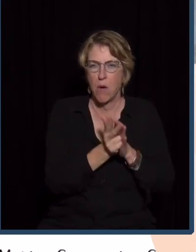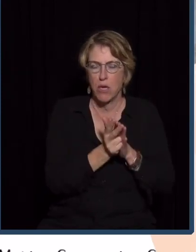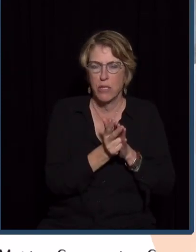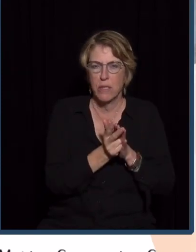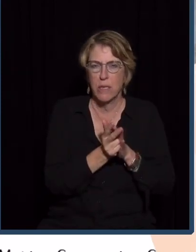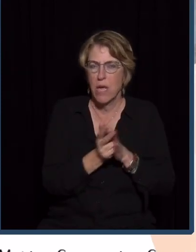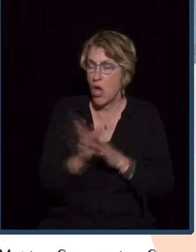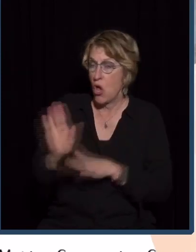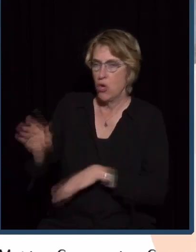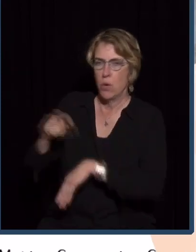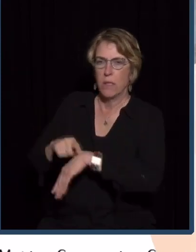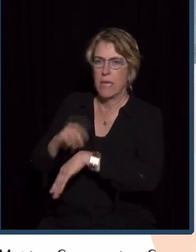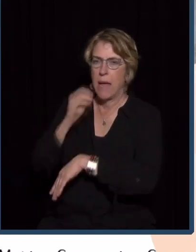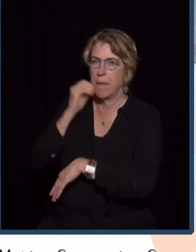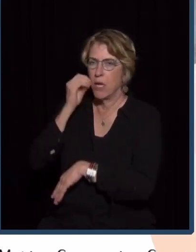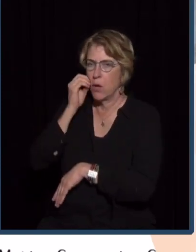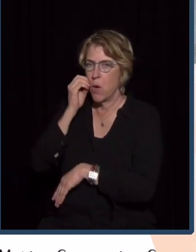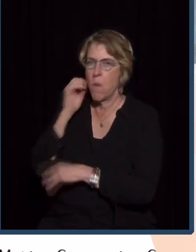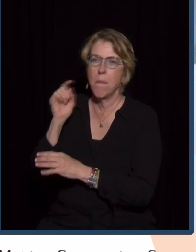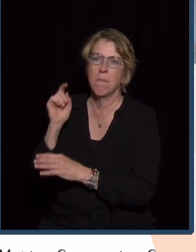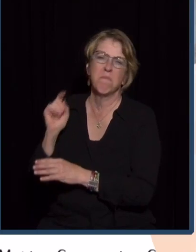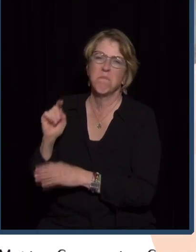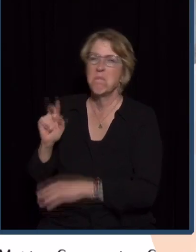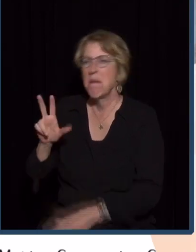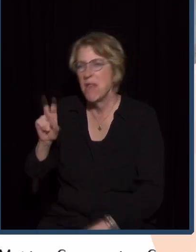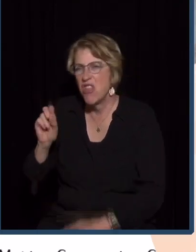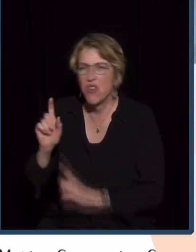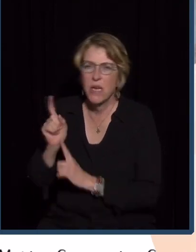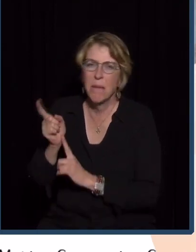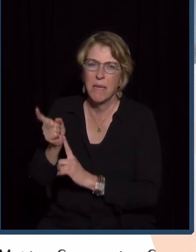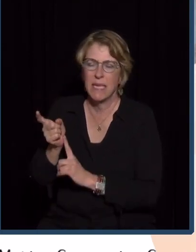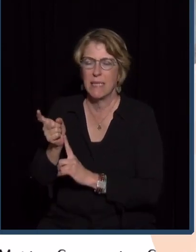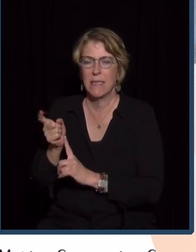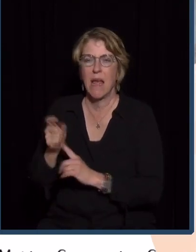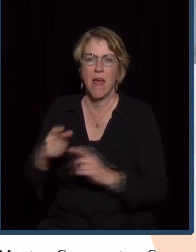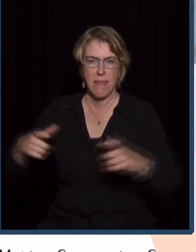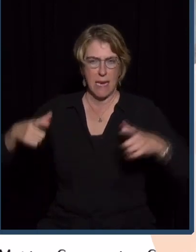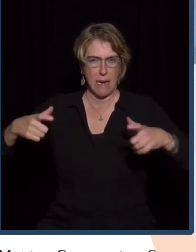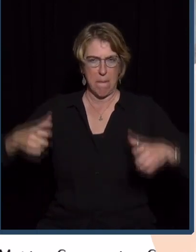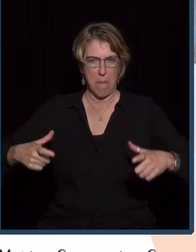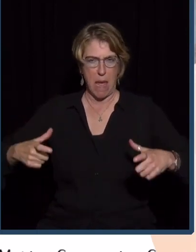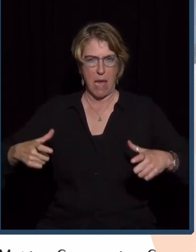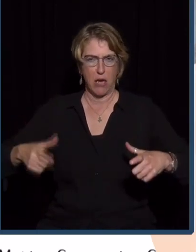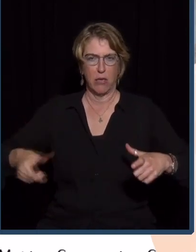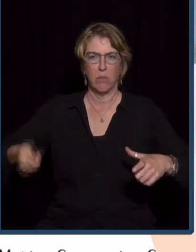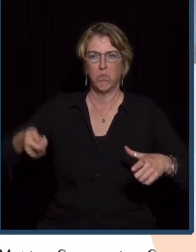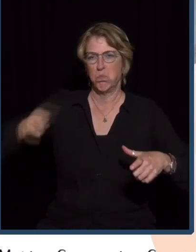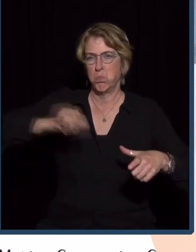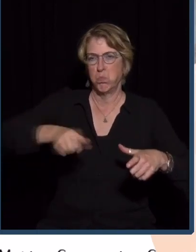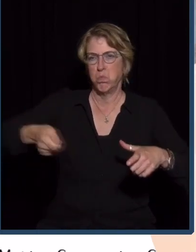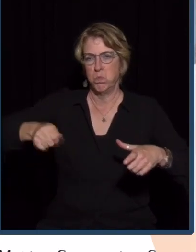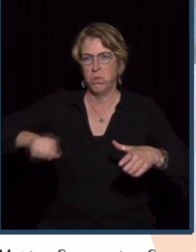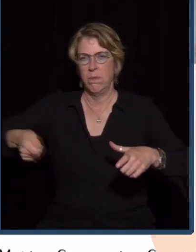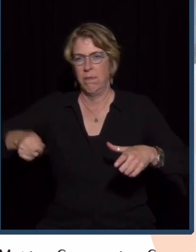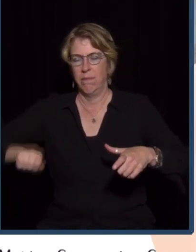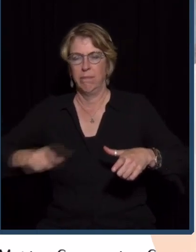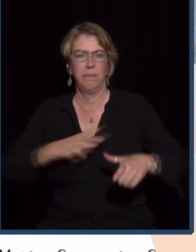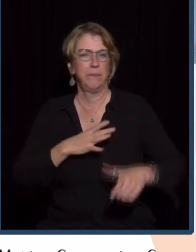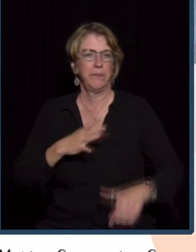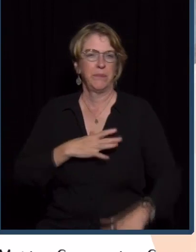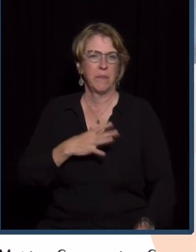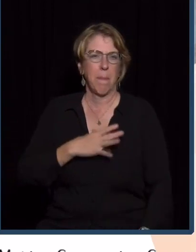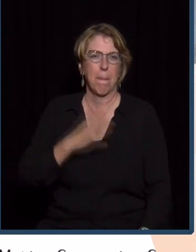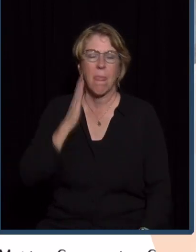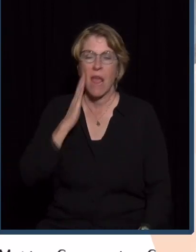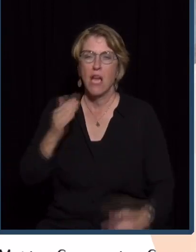oven, you might want to put it on a fancy plate to make it seem like you've done something. Exactly. We'll probably have a picture for you guys too. What we'll do is we'll have